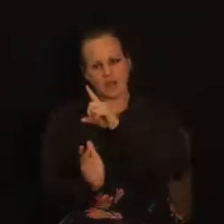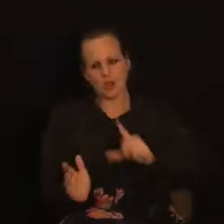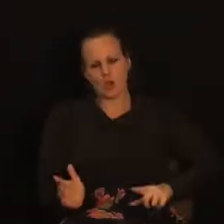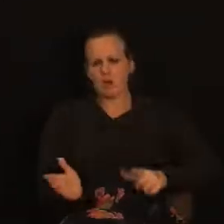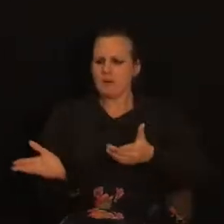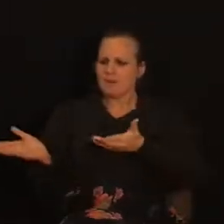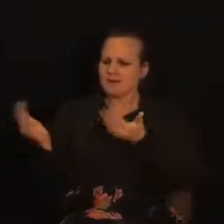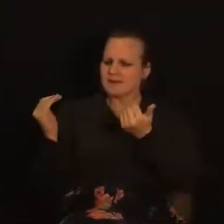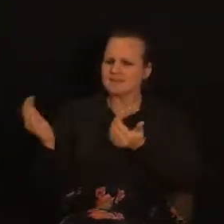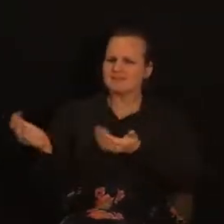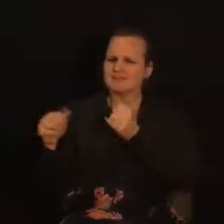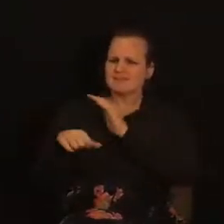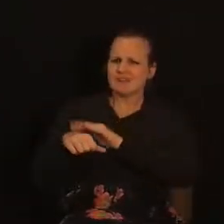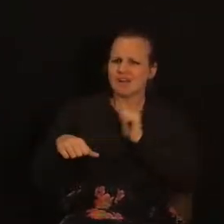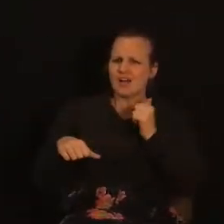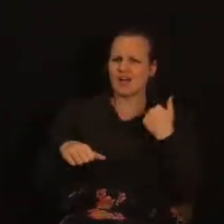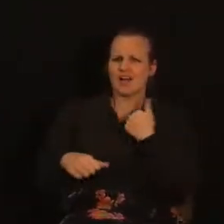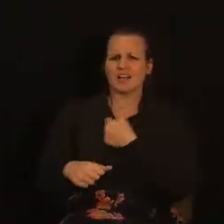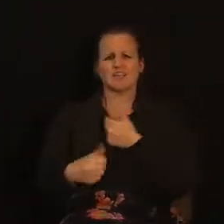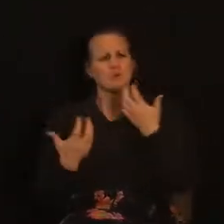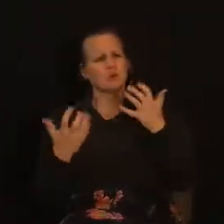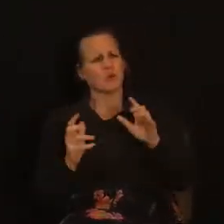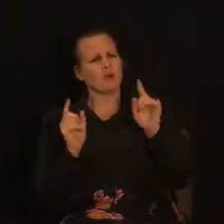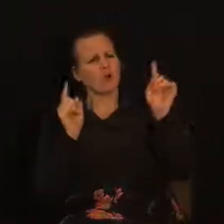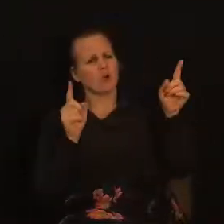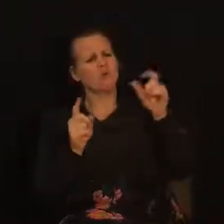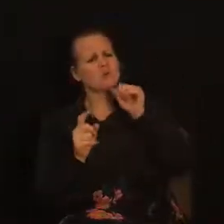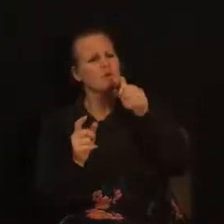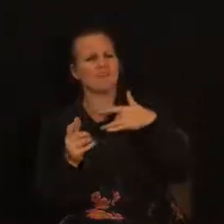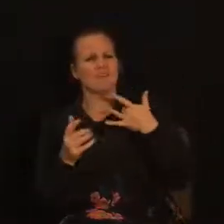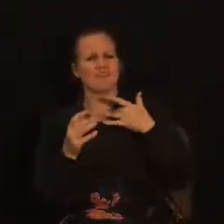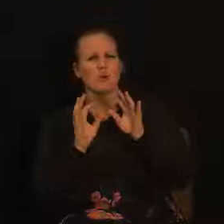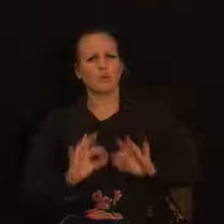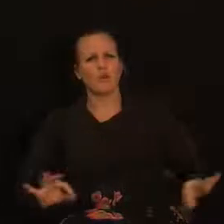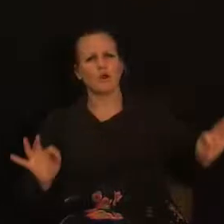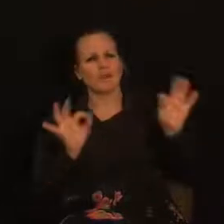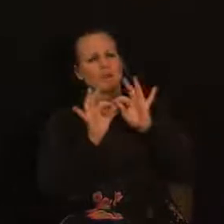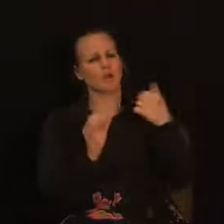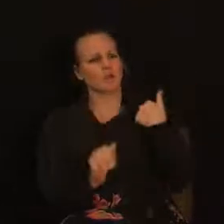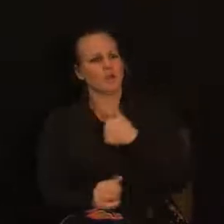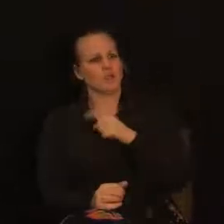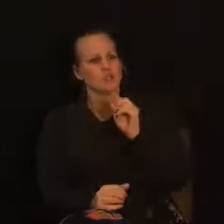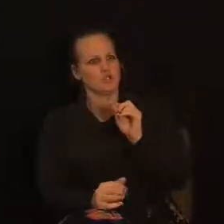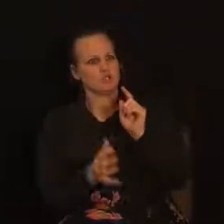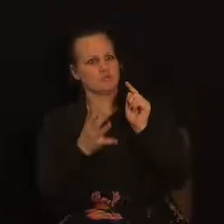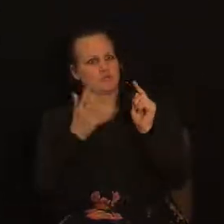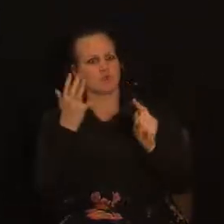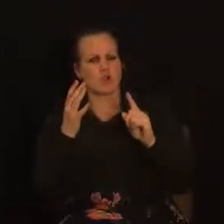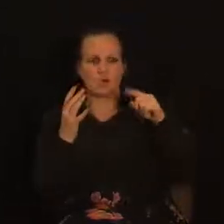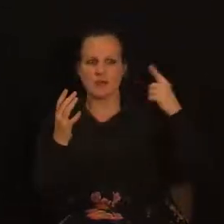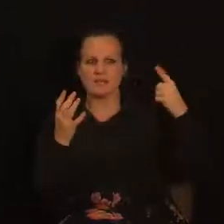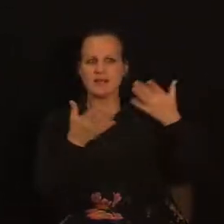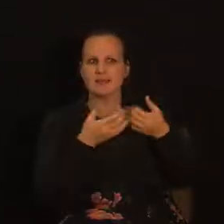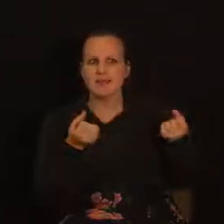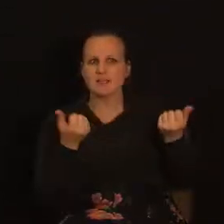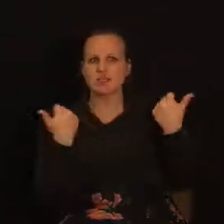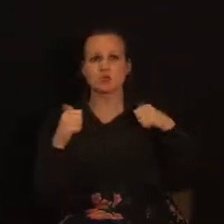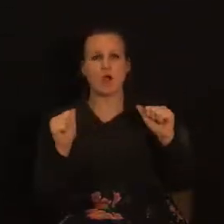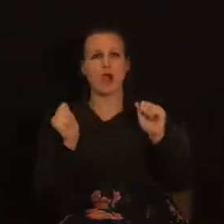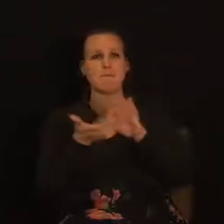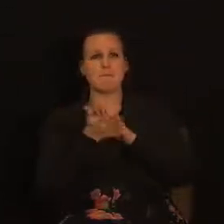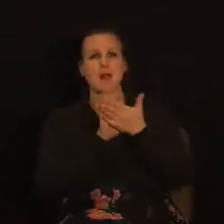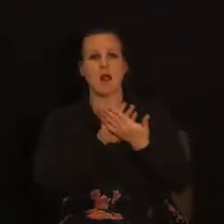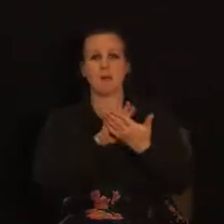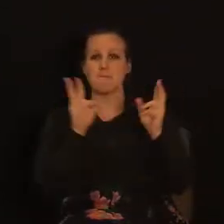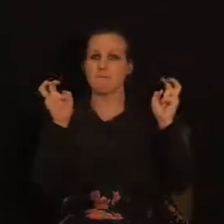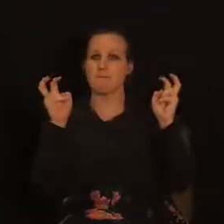towards him, and we don't want to go because we don't feel worthy. And so we do all these crazy things to try to work our way into righteousness, which is